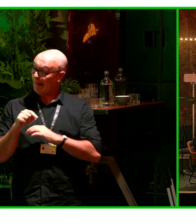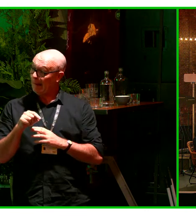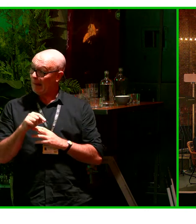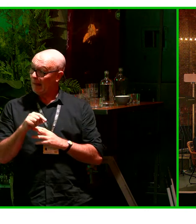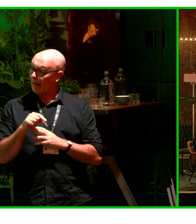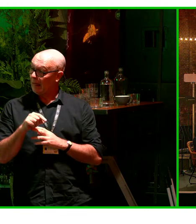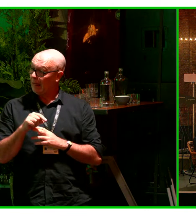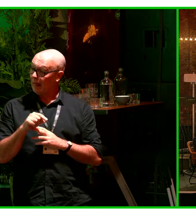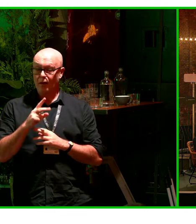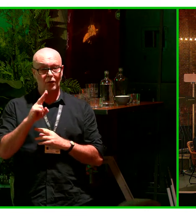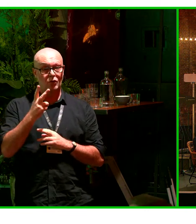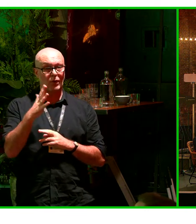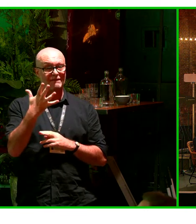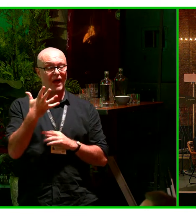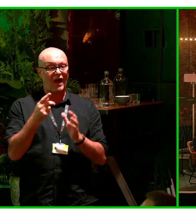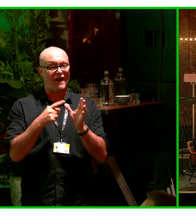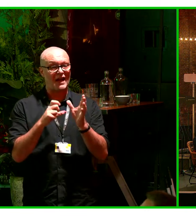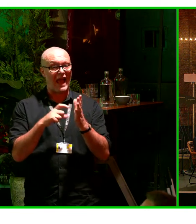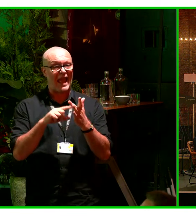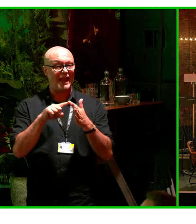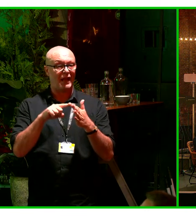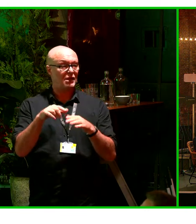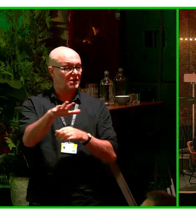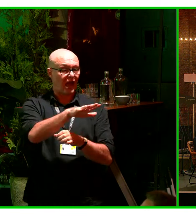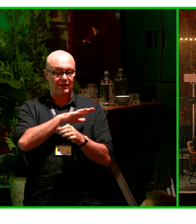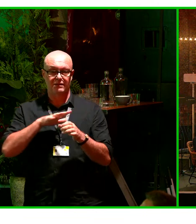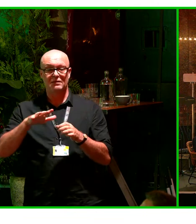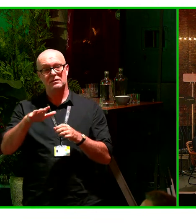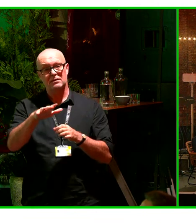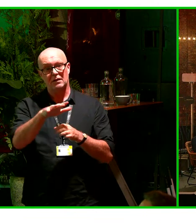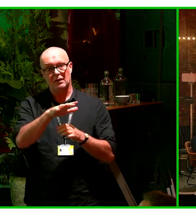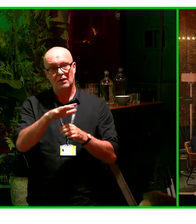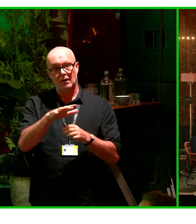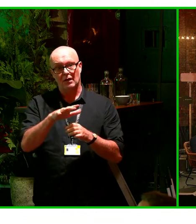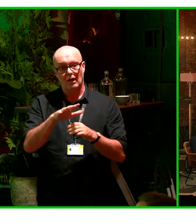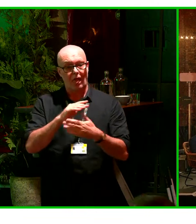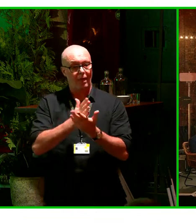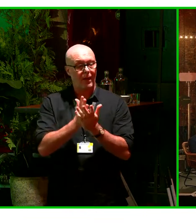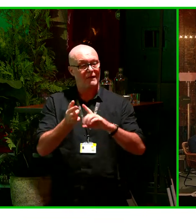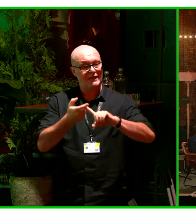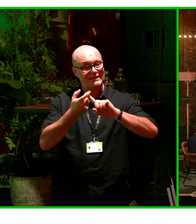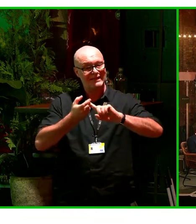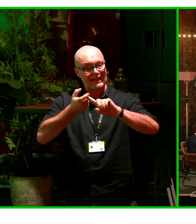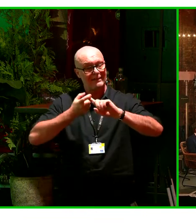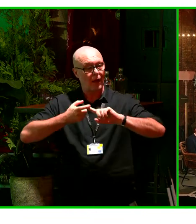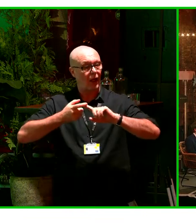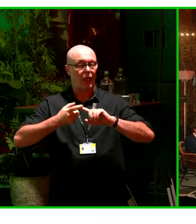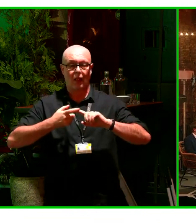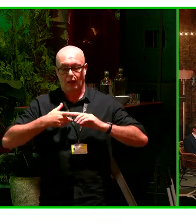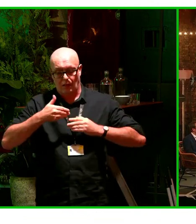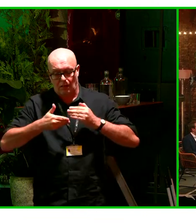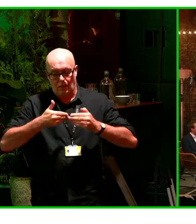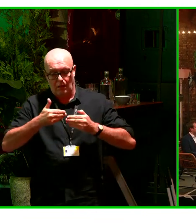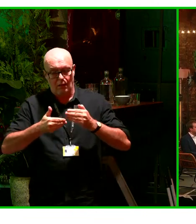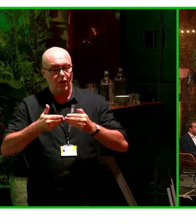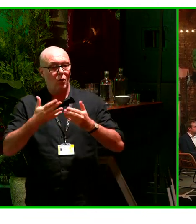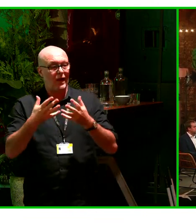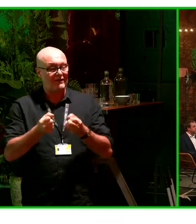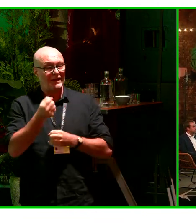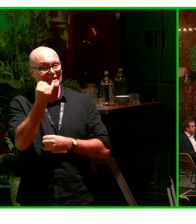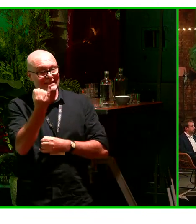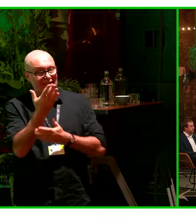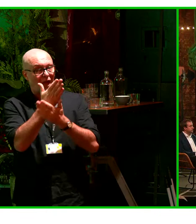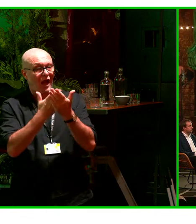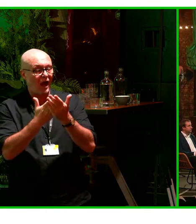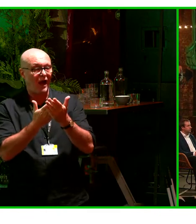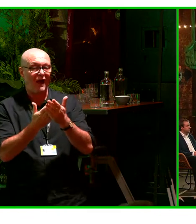it's a 25-acre site. We've, as part of our sustainable journey, We've dedicated 6.5 acres to